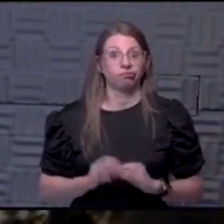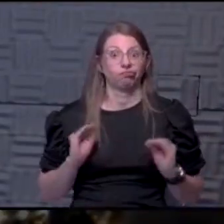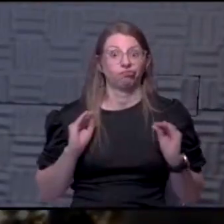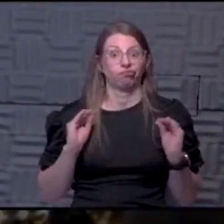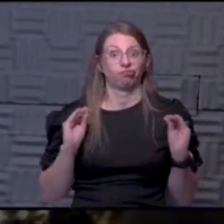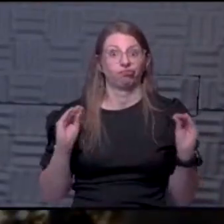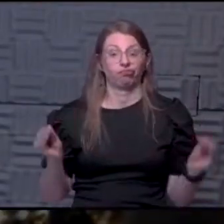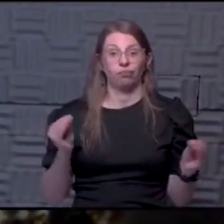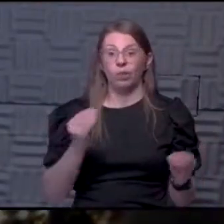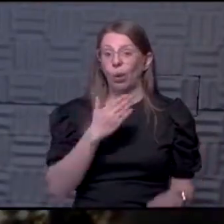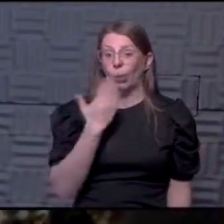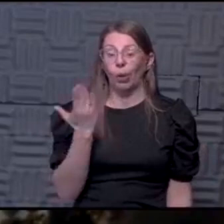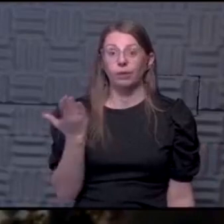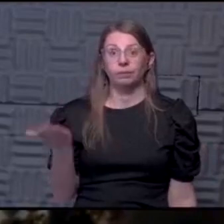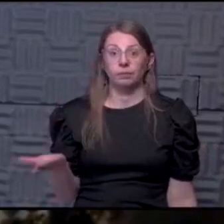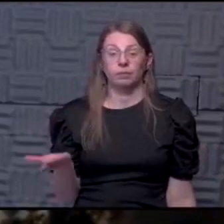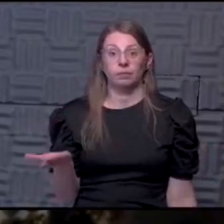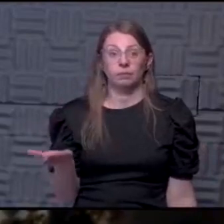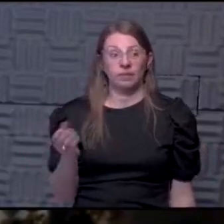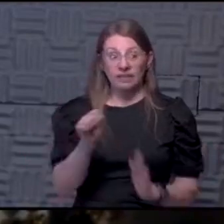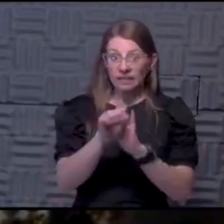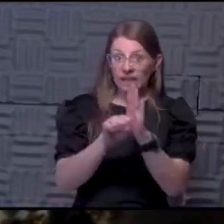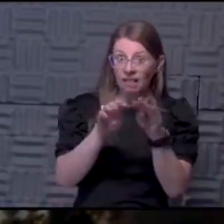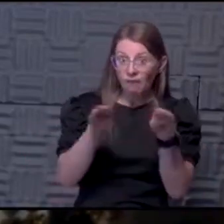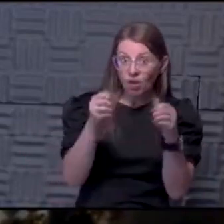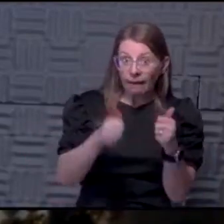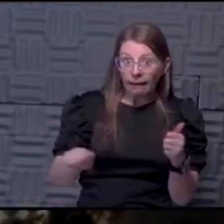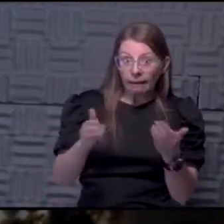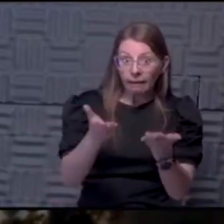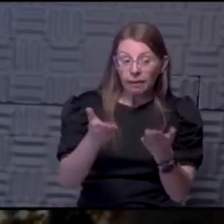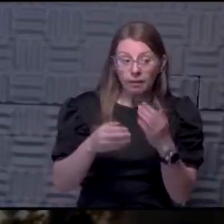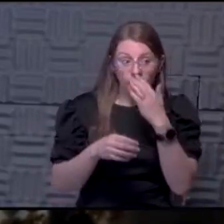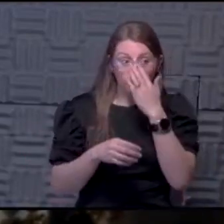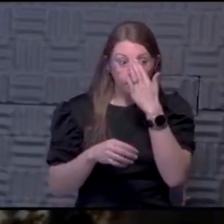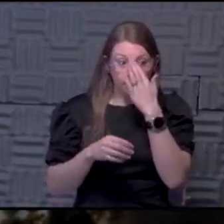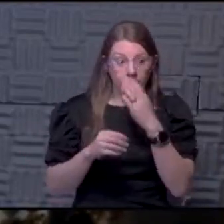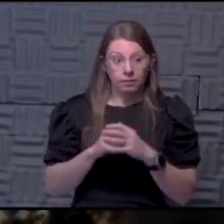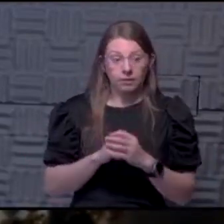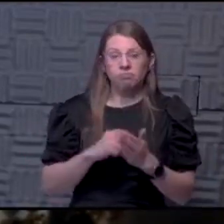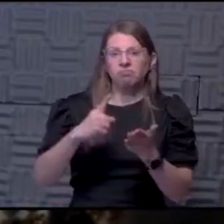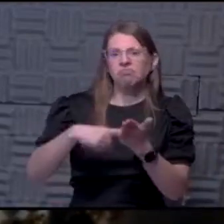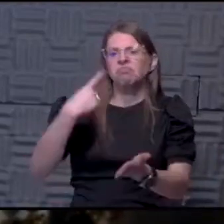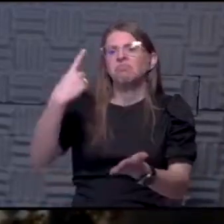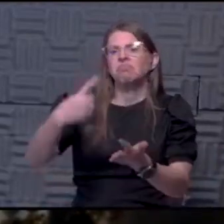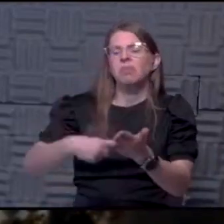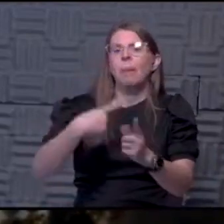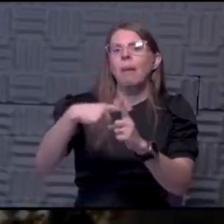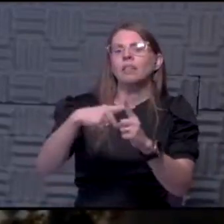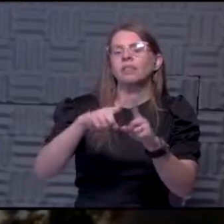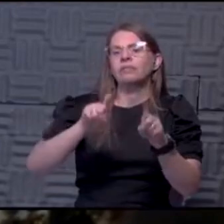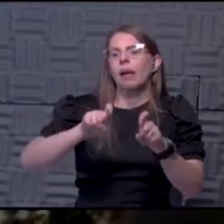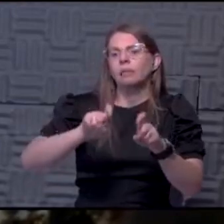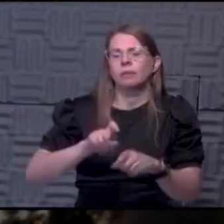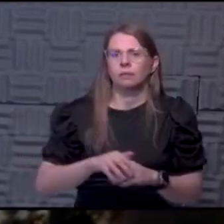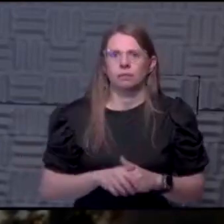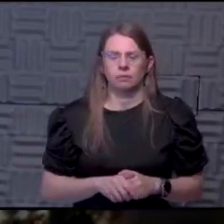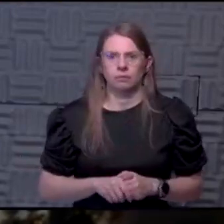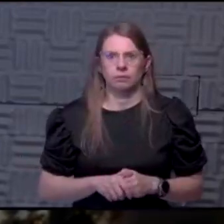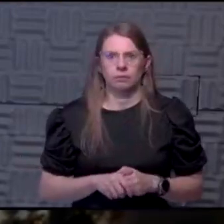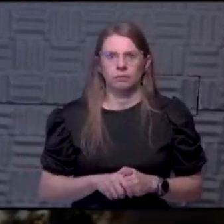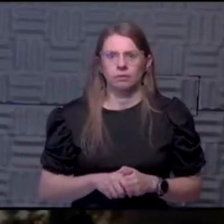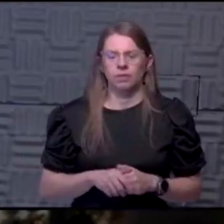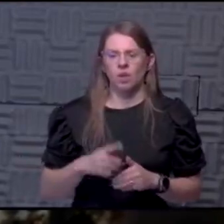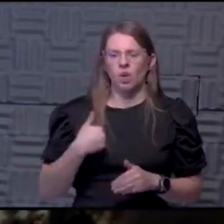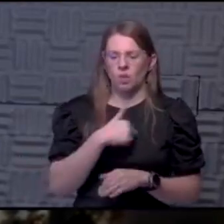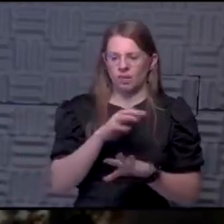None. None. Are you getting any at the state level? We have an occasional positive test. You'll recall that we do this multiplex